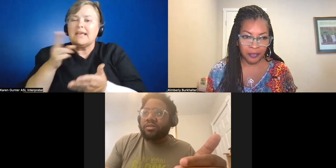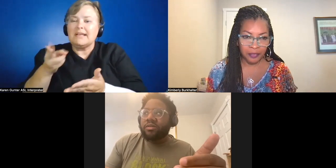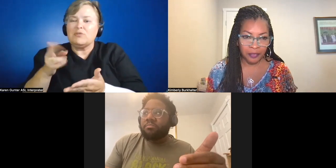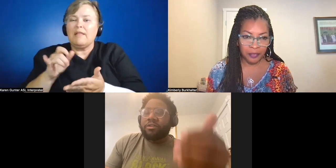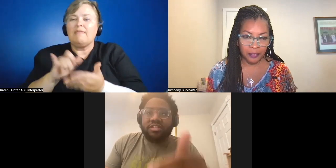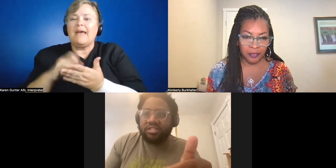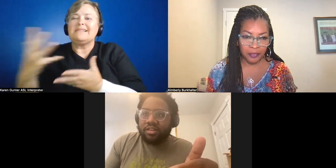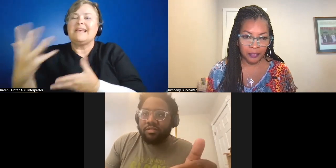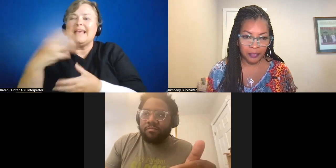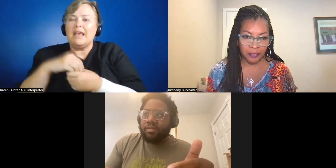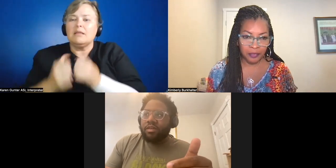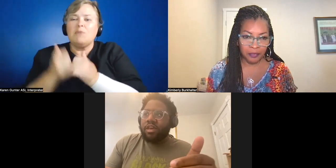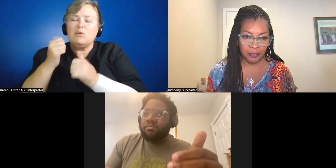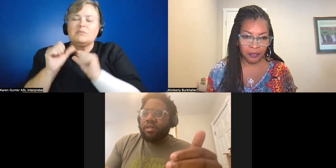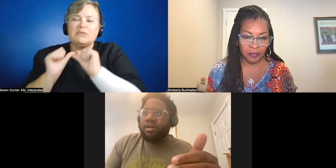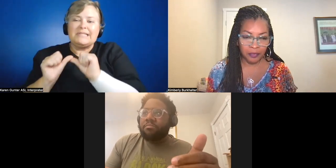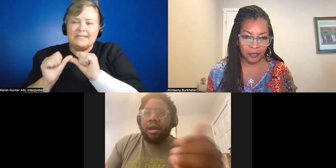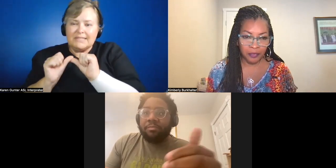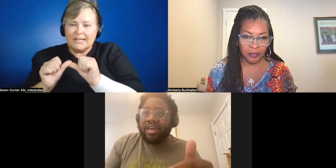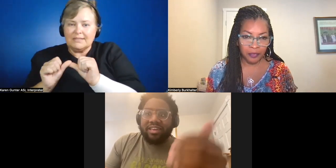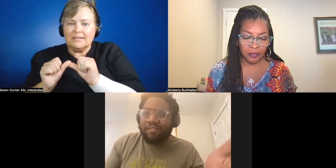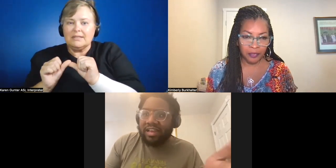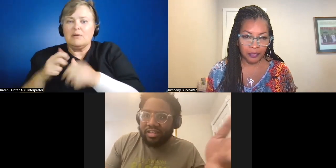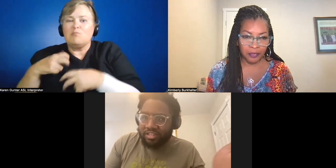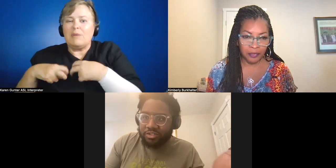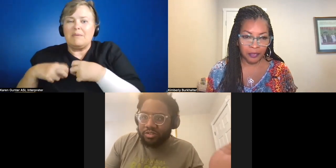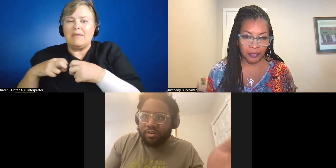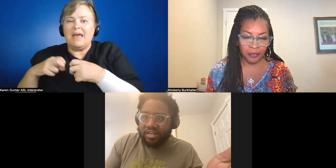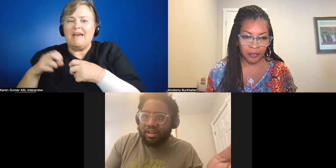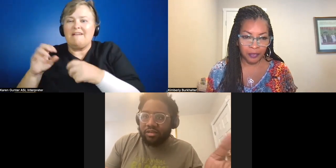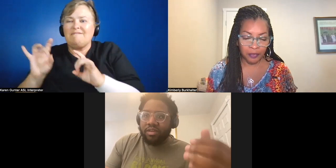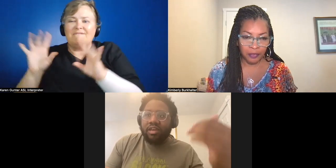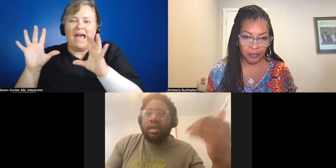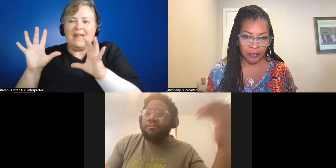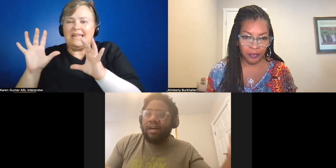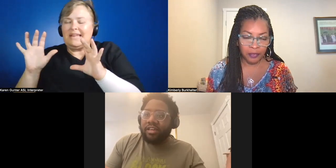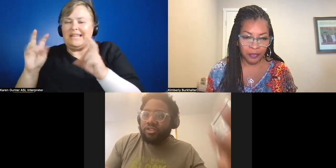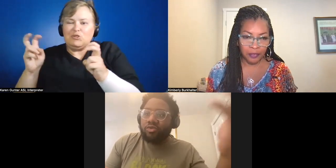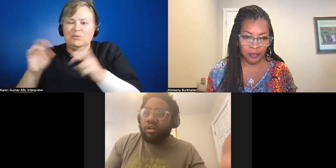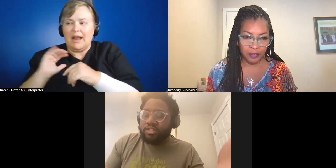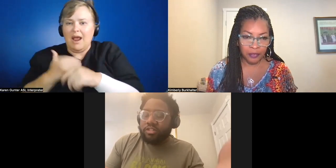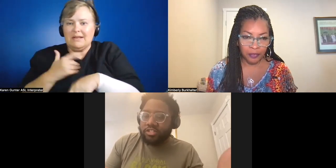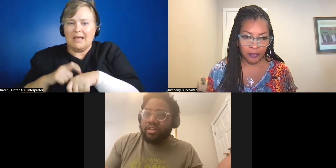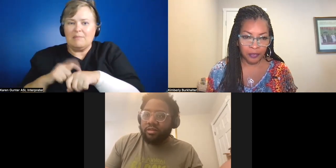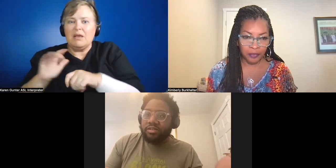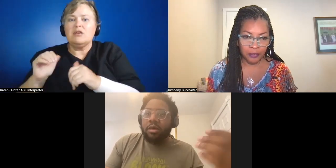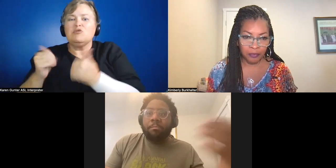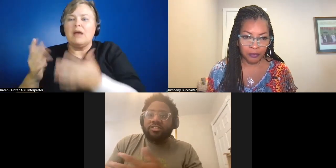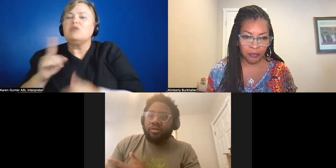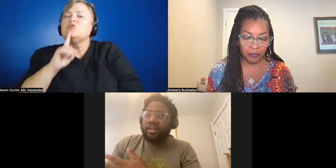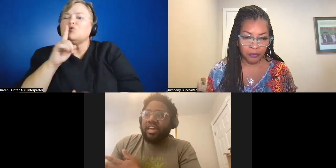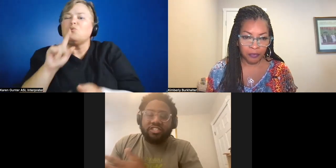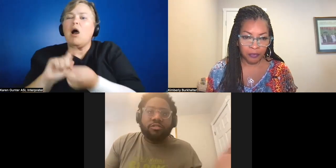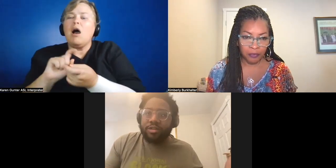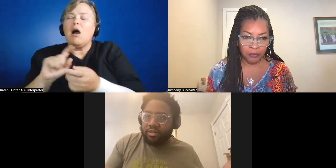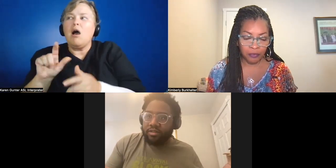most persistent and problematic and violent issues of our time, and providing true alternatives based